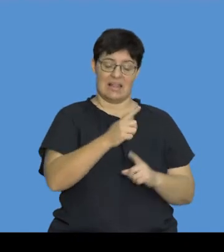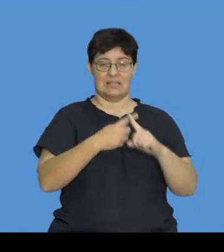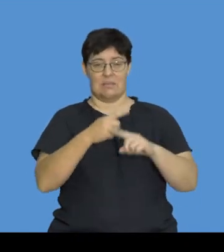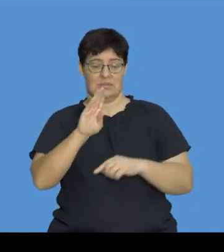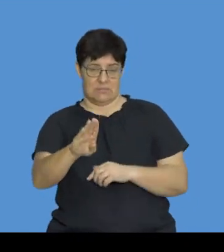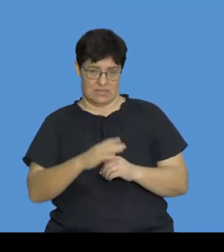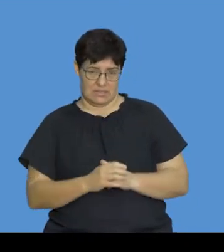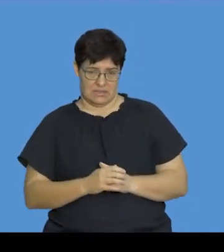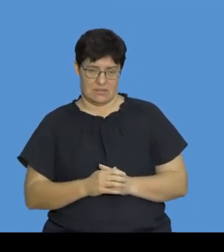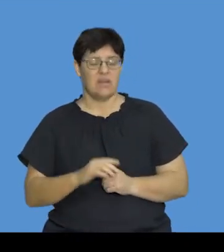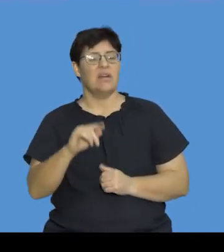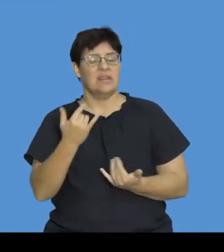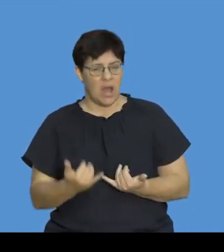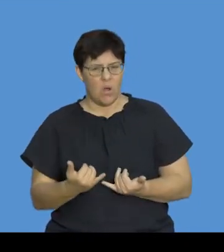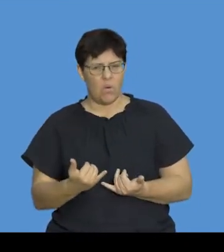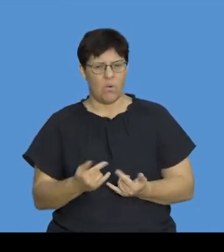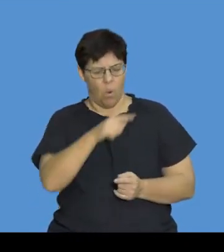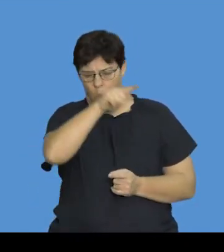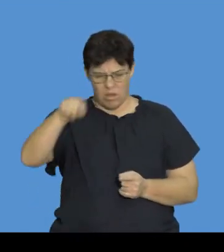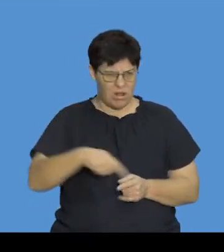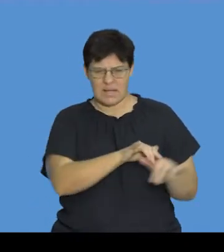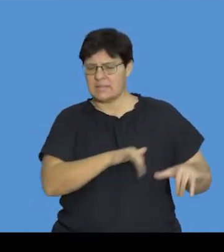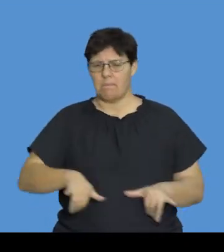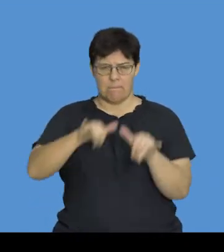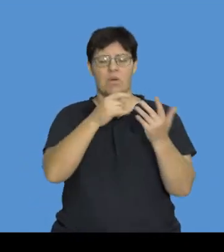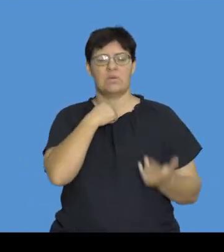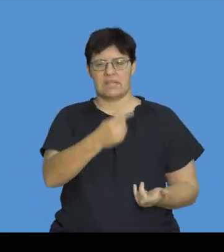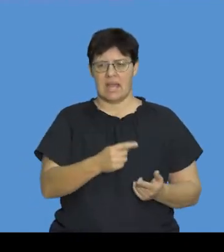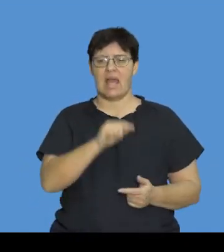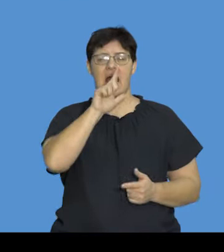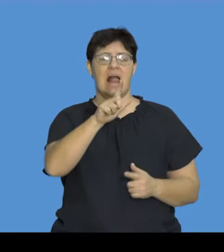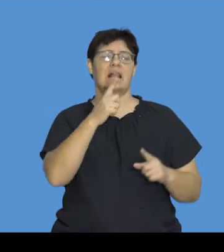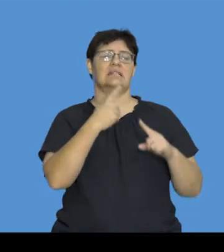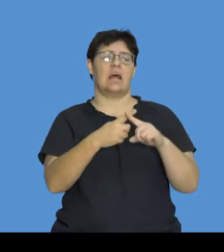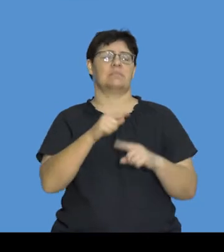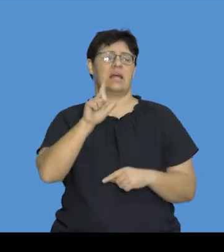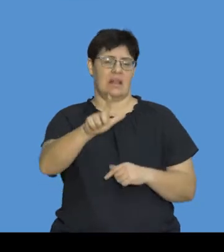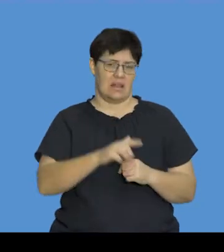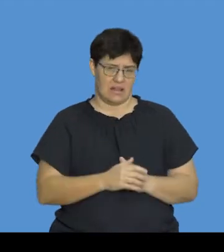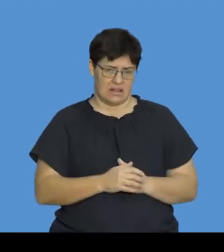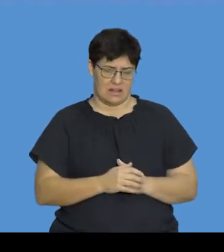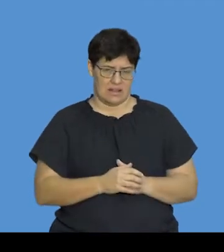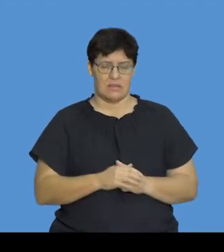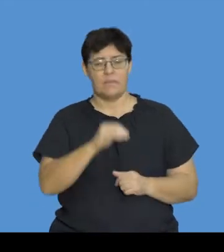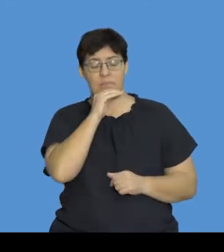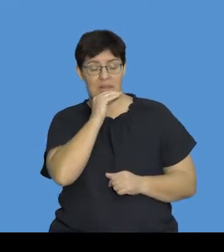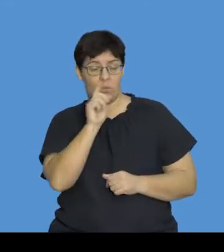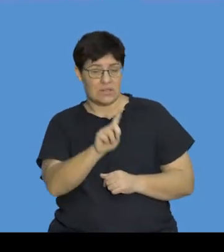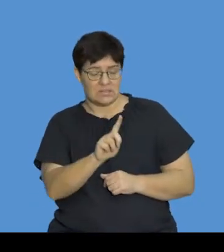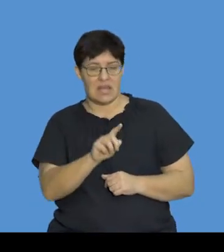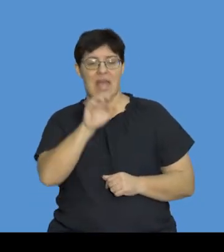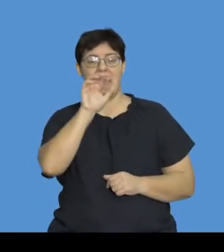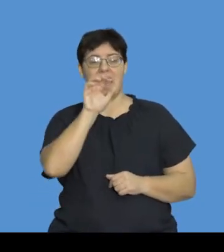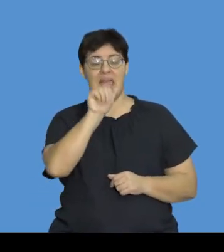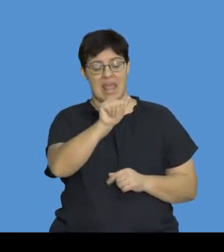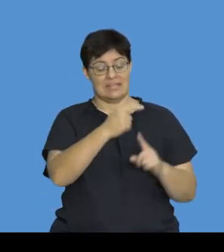equal, we just say length multiplied by length. Hence, it becomes A multiplied by A, which then gives me A to